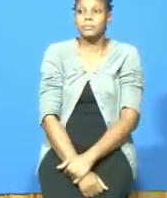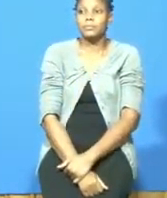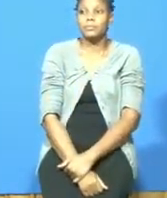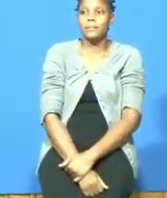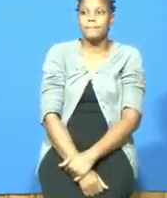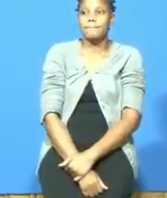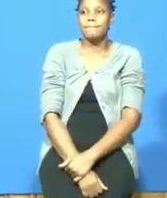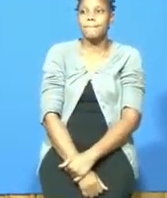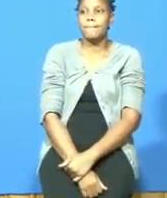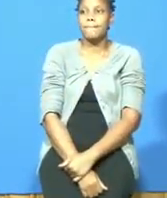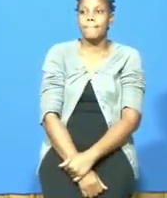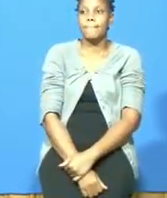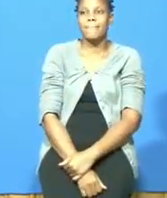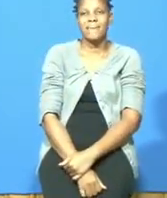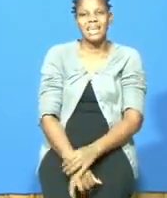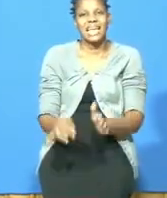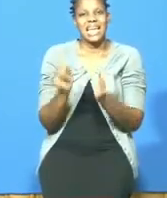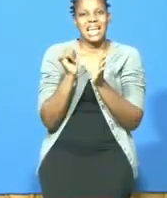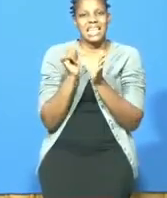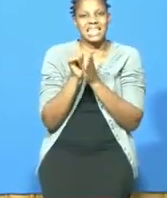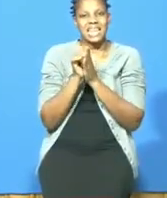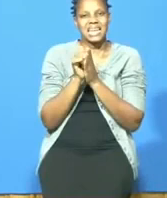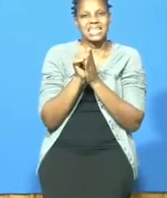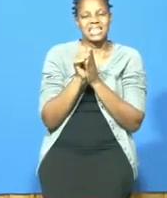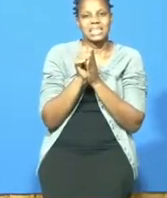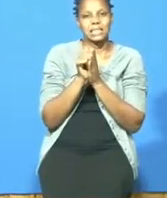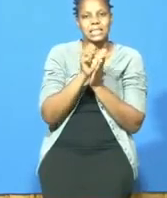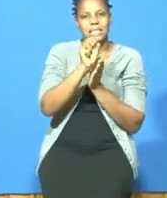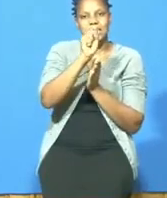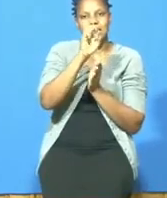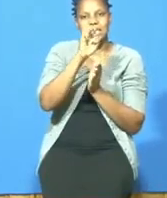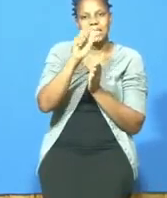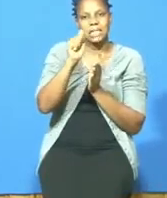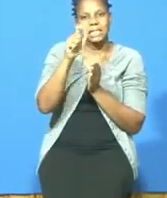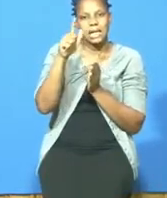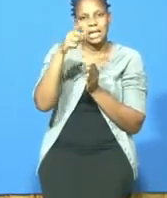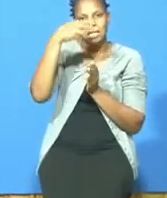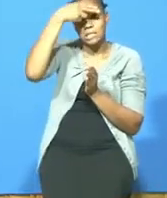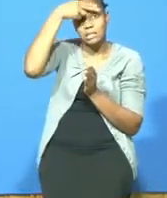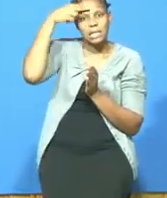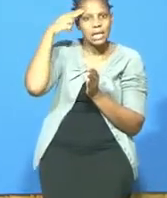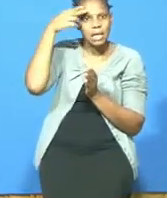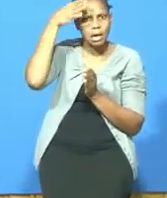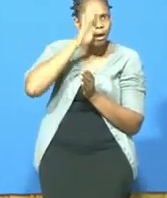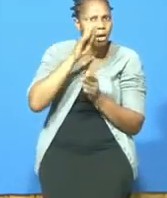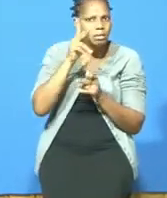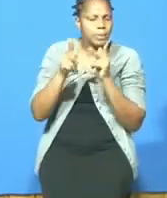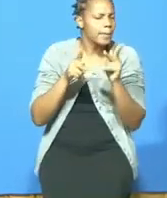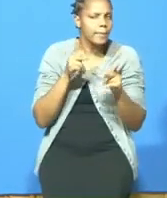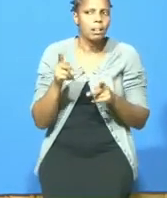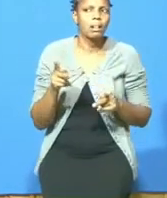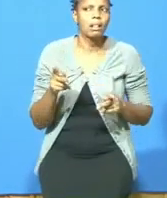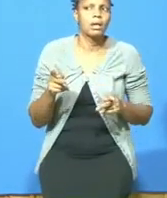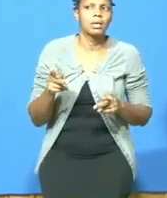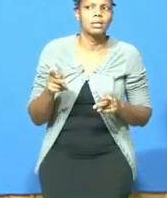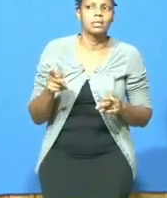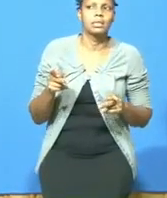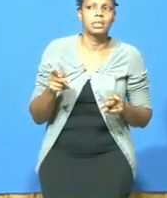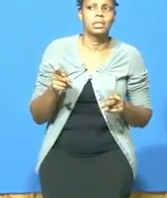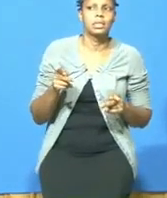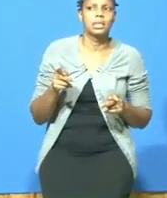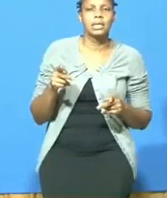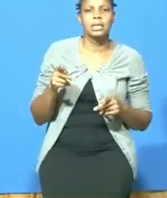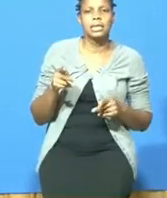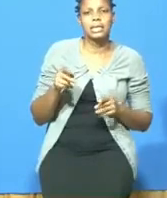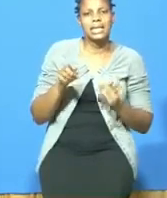sealing God's people. I have a few more minutes to go. Sealing God's people. A